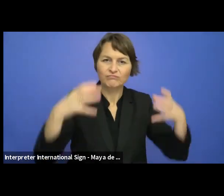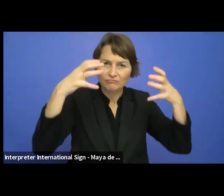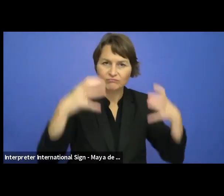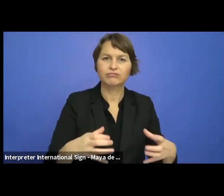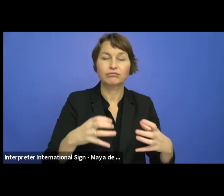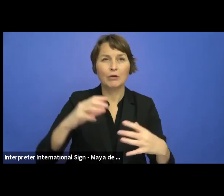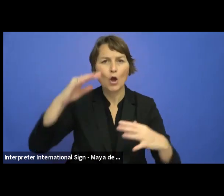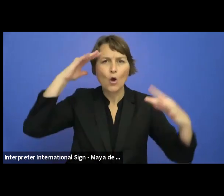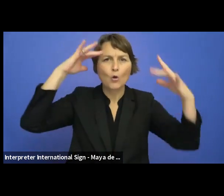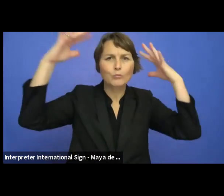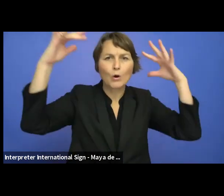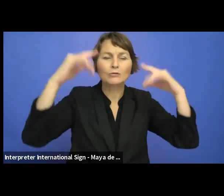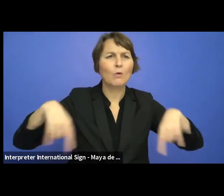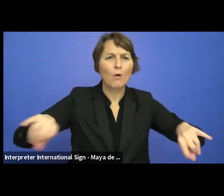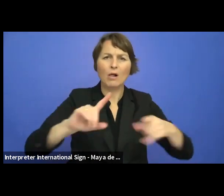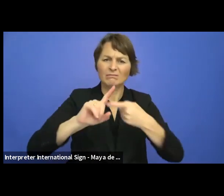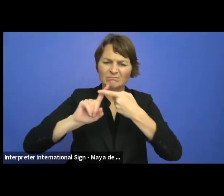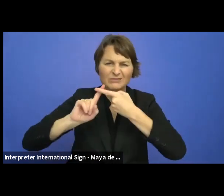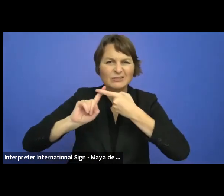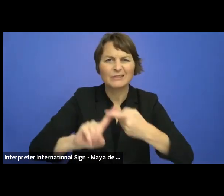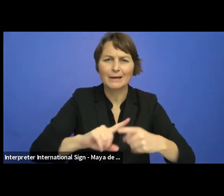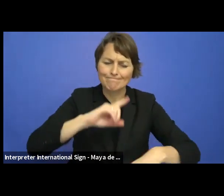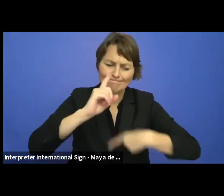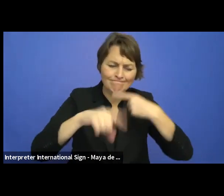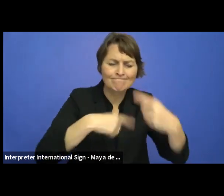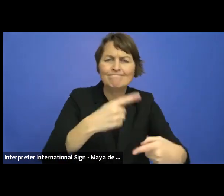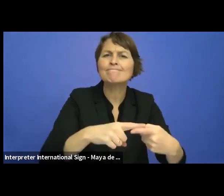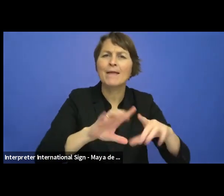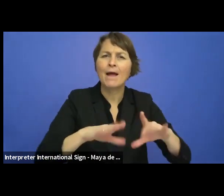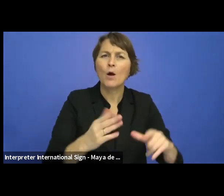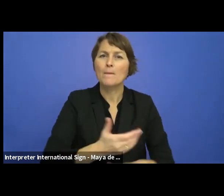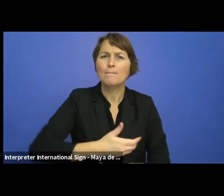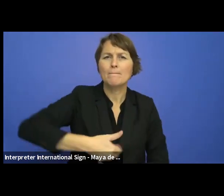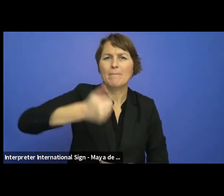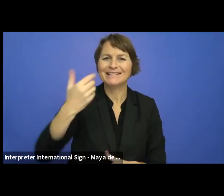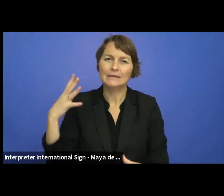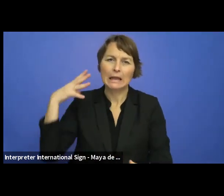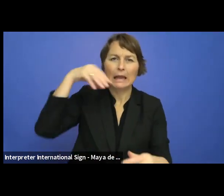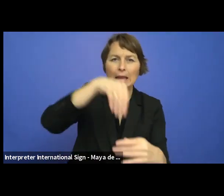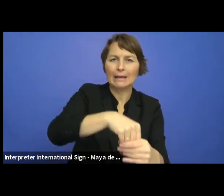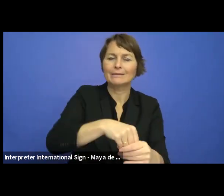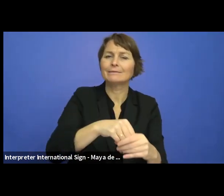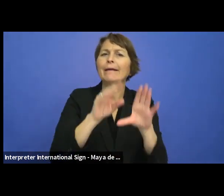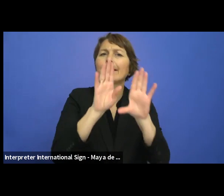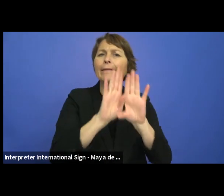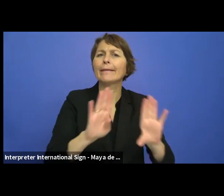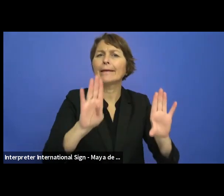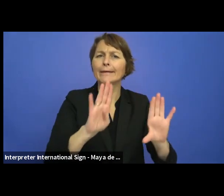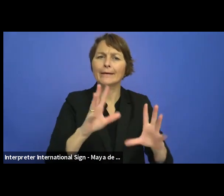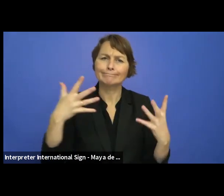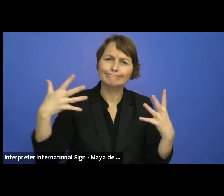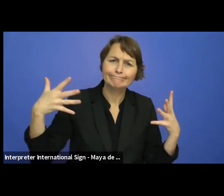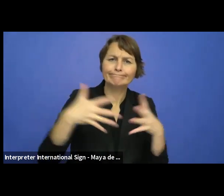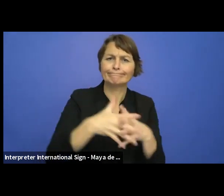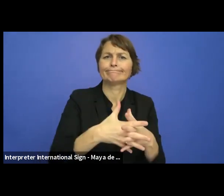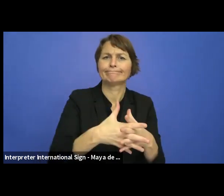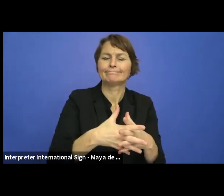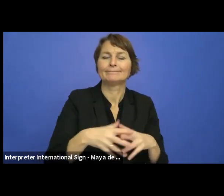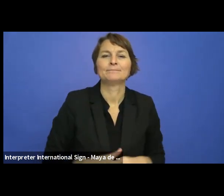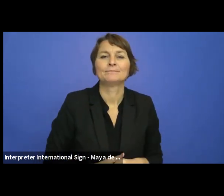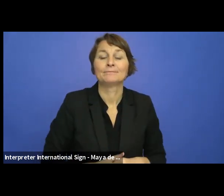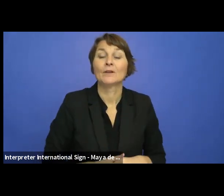sustainability and justice into the fabric of theater. So what might this look like? We have all the key frameworks in which